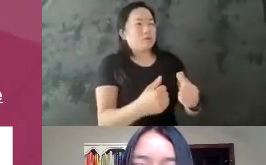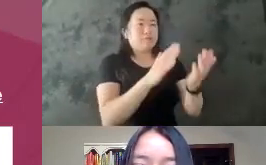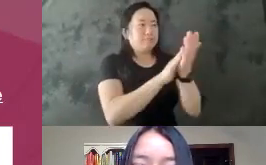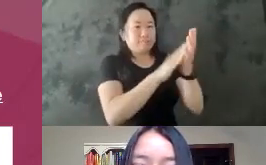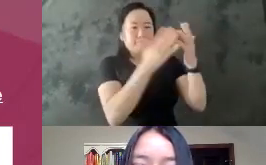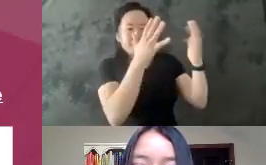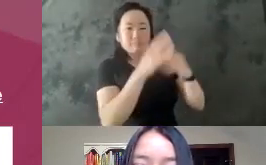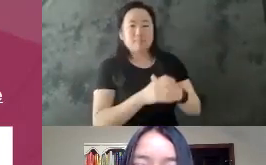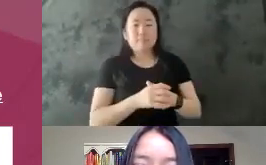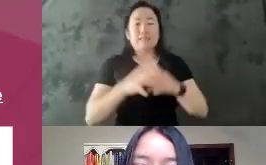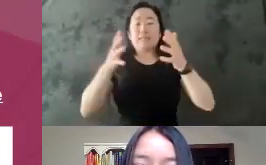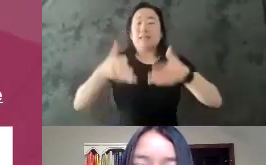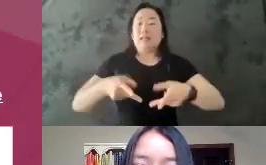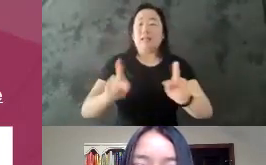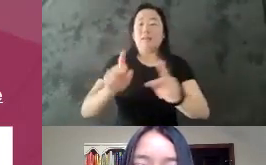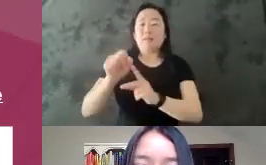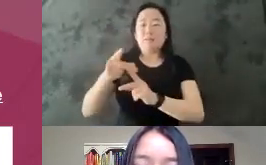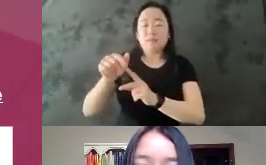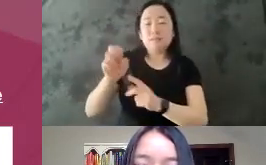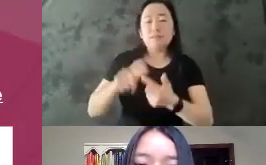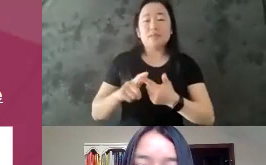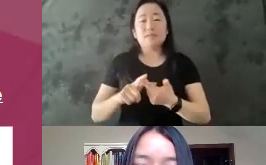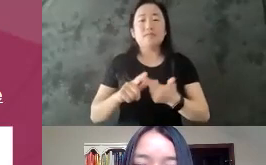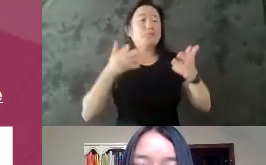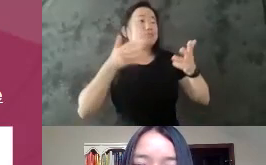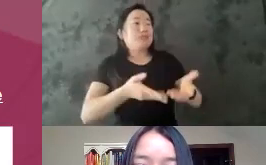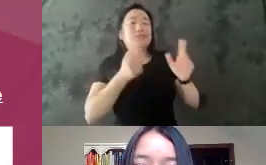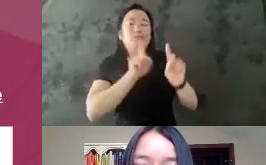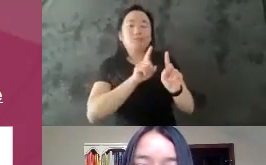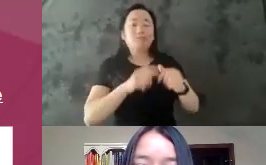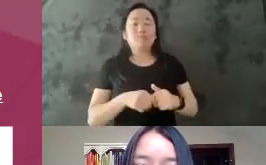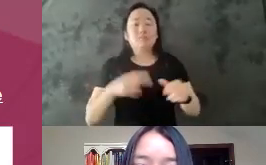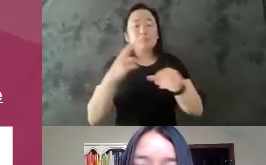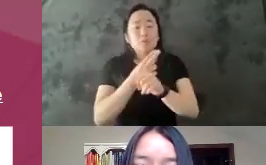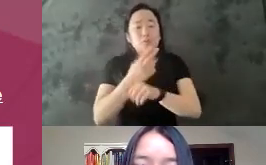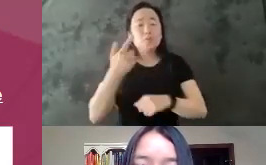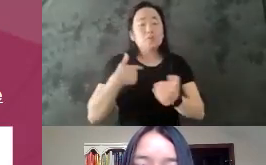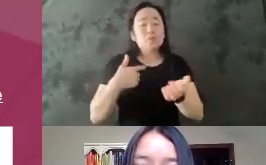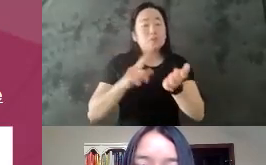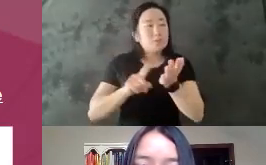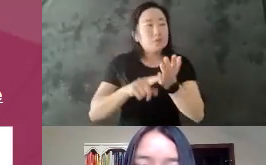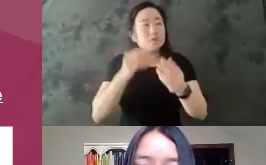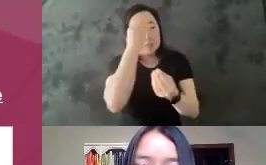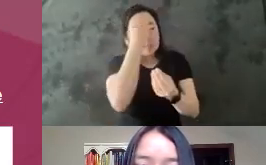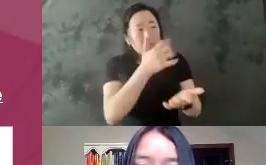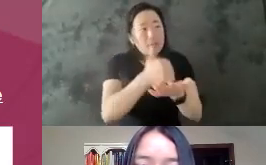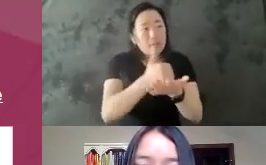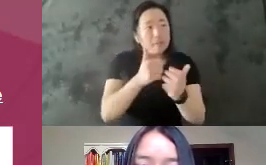there, using research to inform change, right? Requires follow-up.